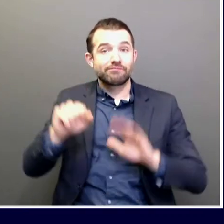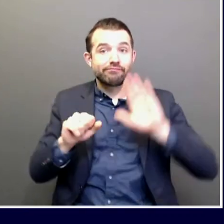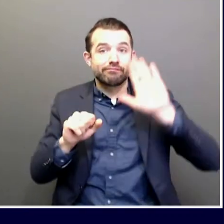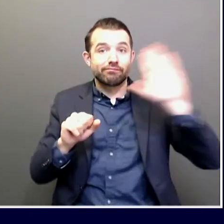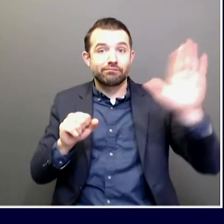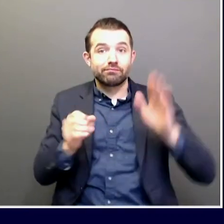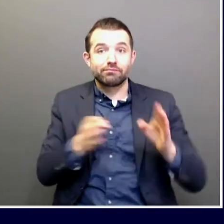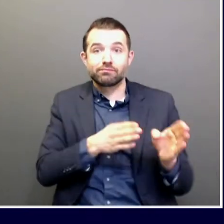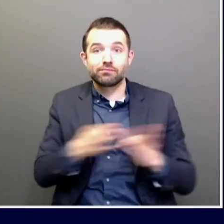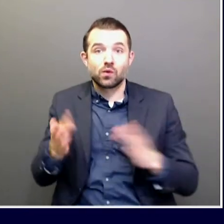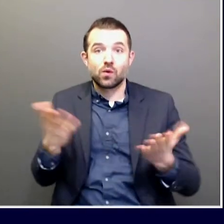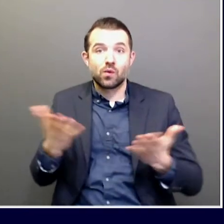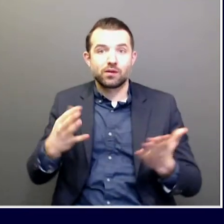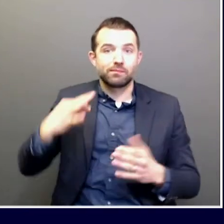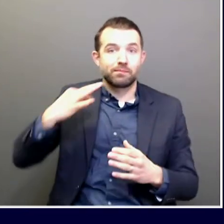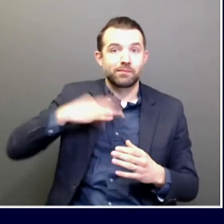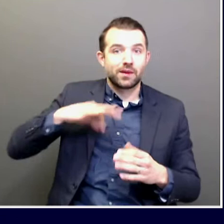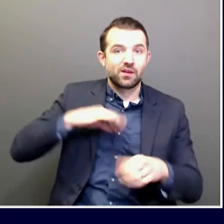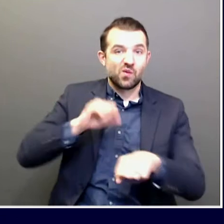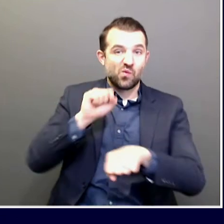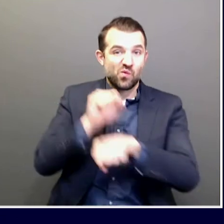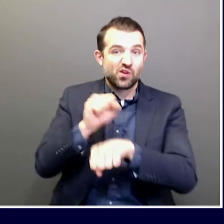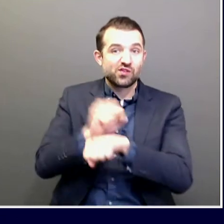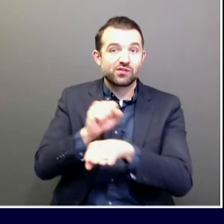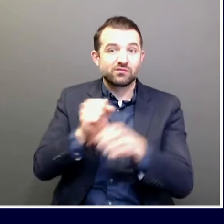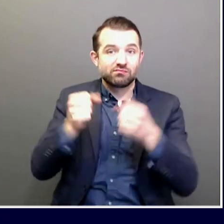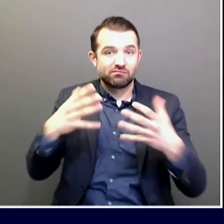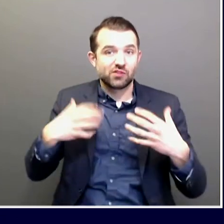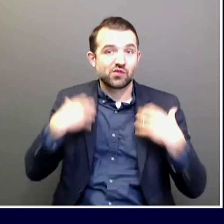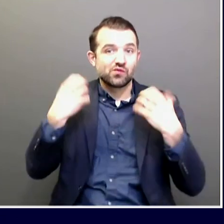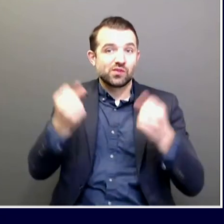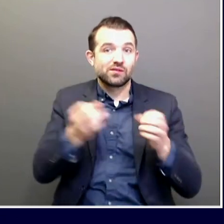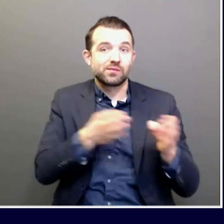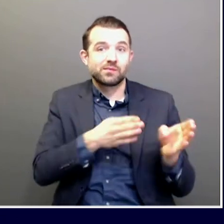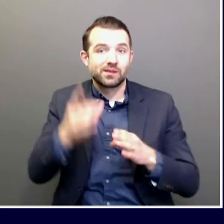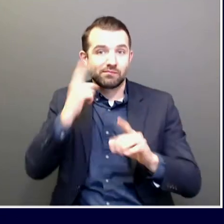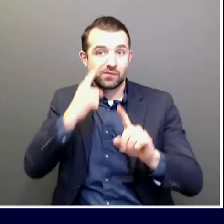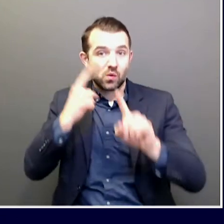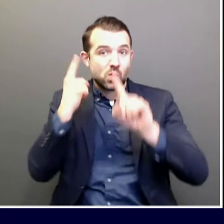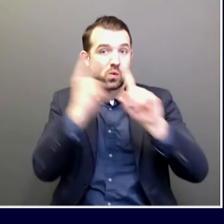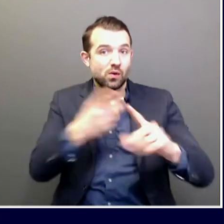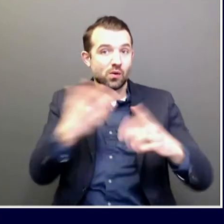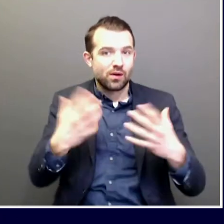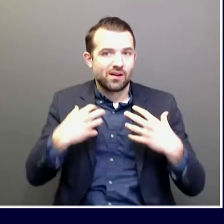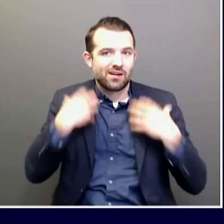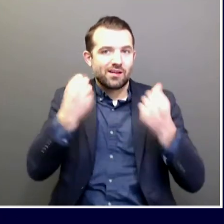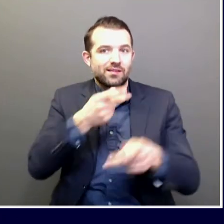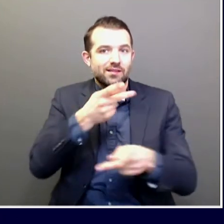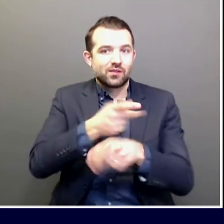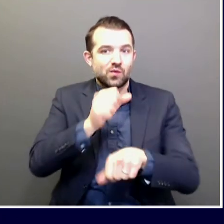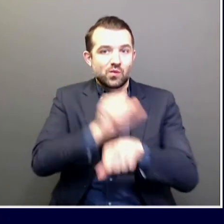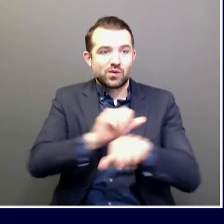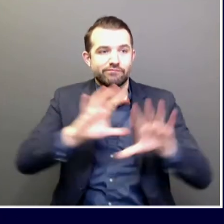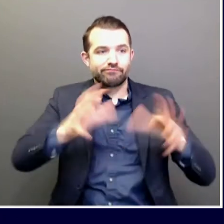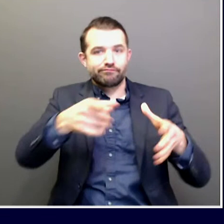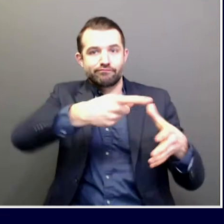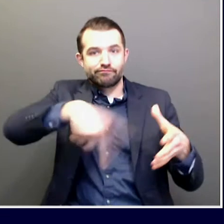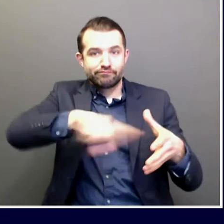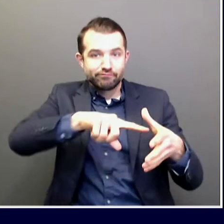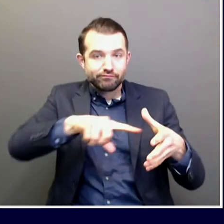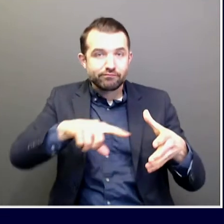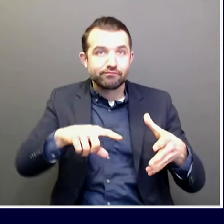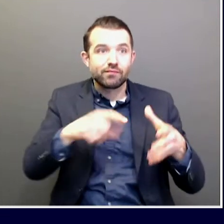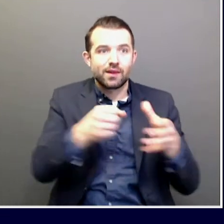improve access to high-quality services that help ensure Maine people of all ages, including those living